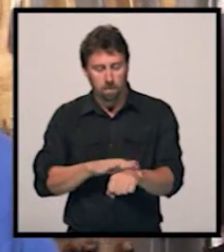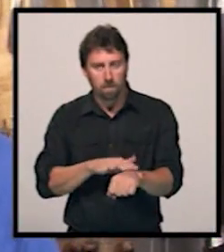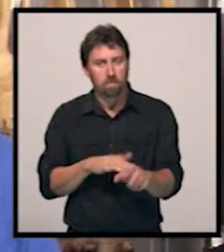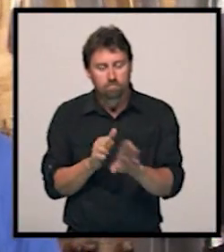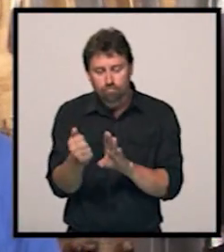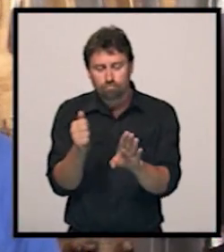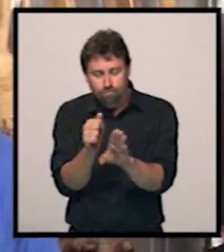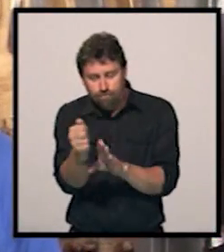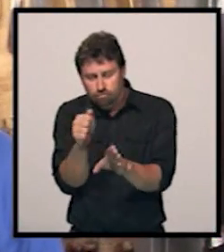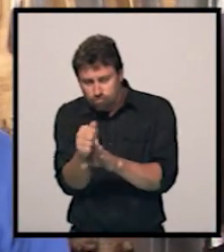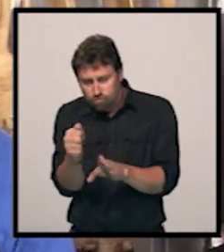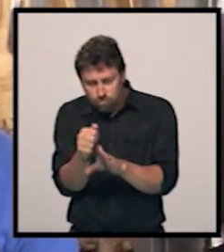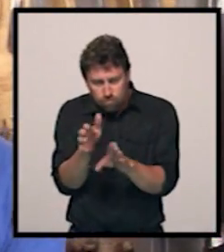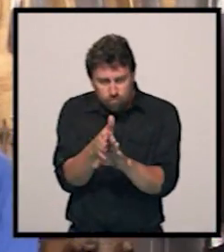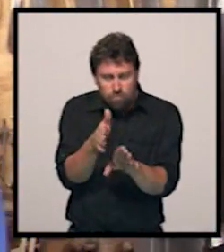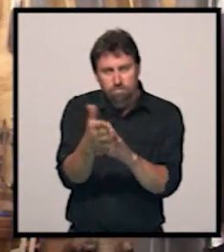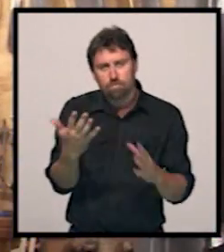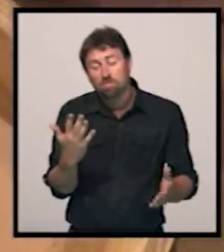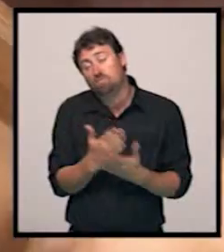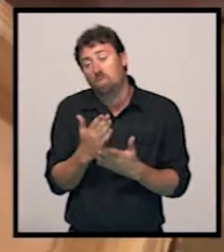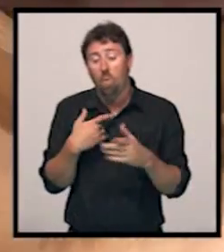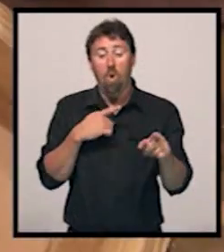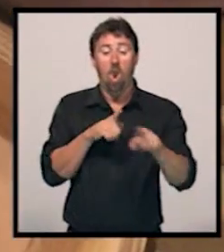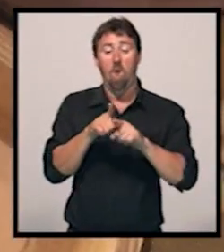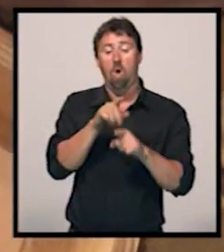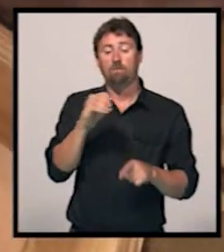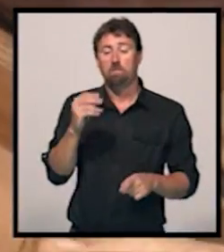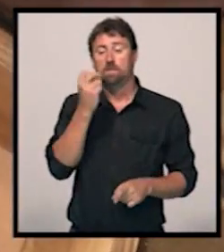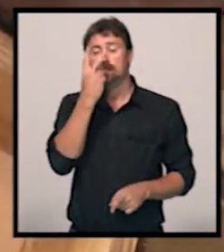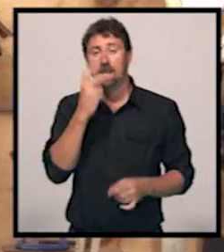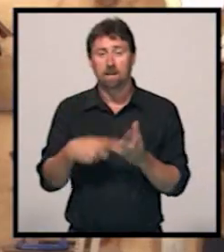I suppose that's how we learn, isn't it, making mistakes?